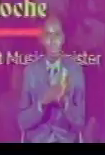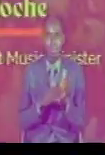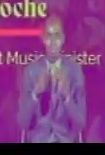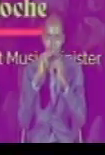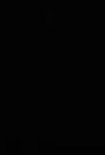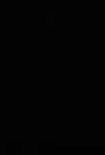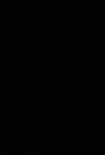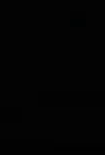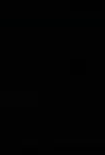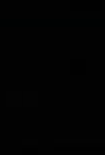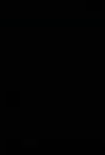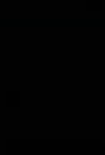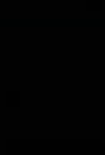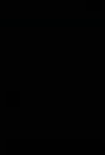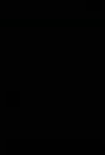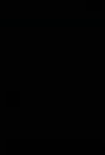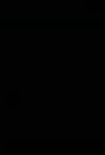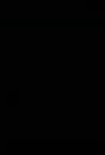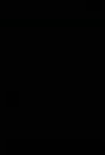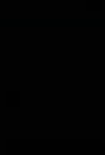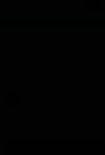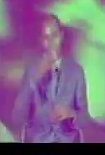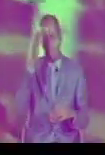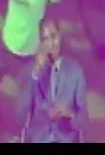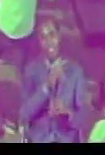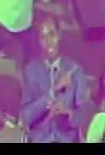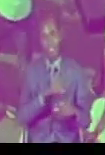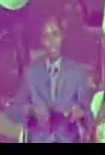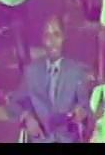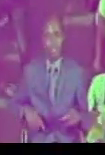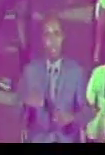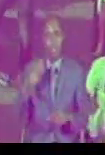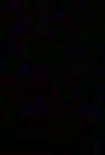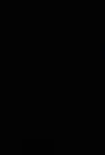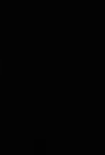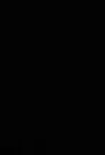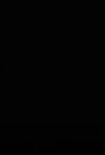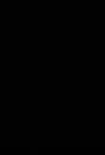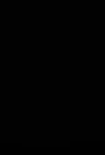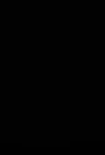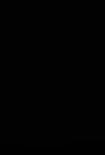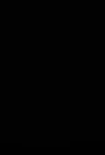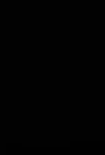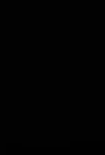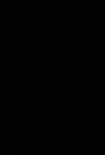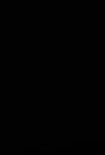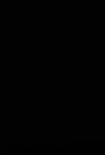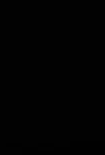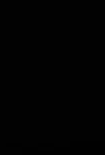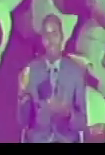power of God that will destroy. Trust me, Lagos is now.